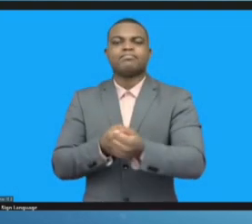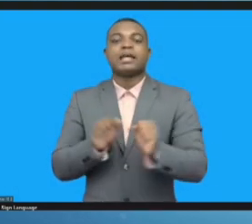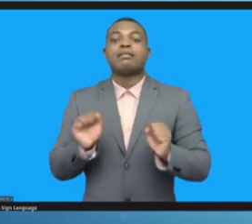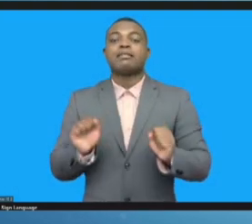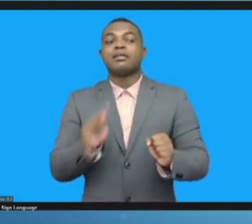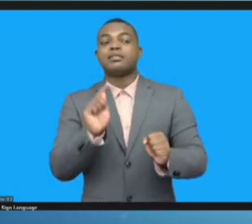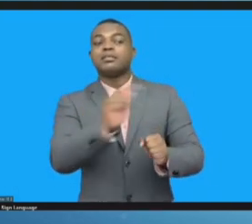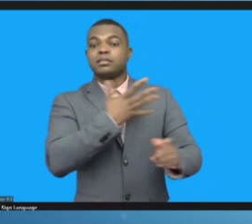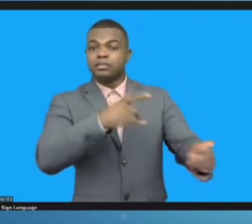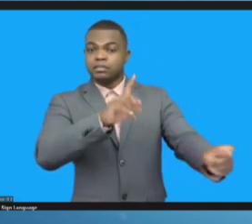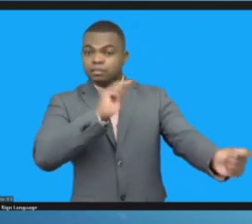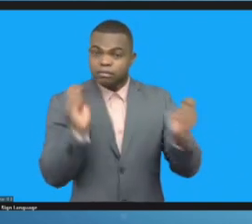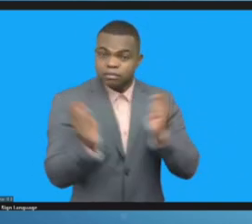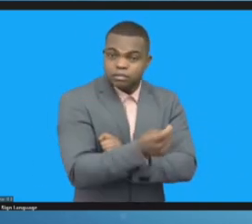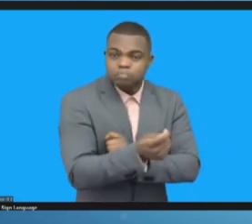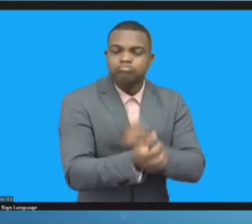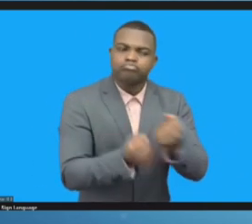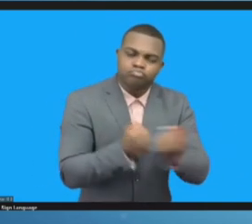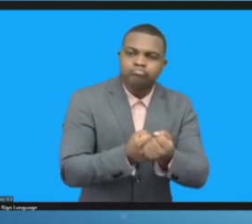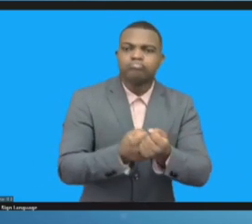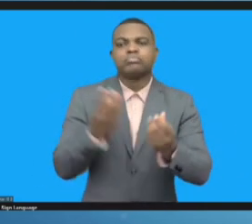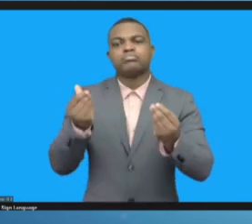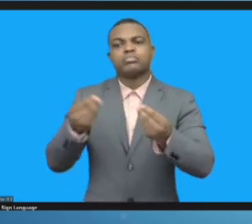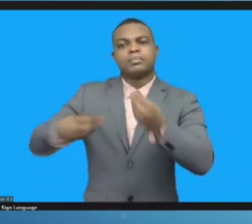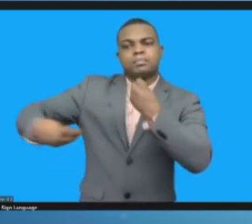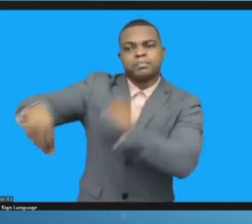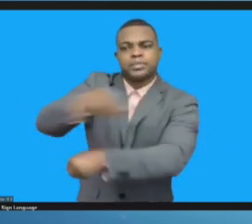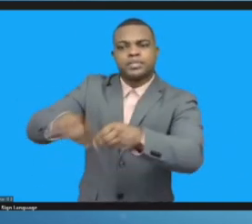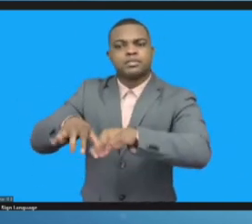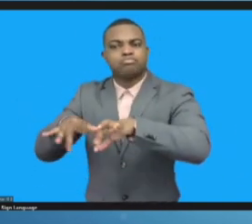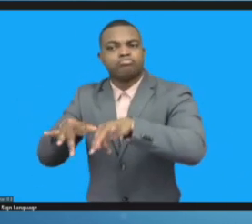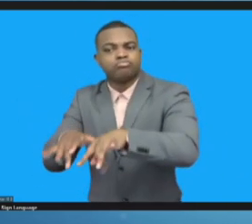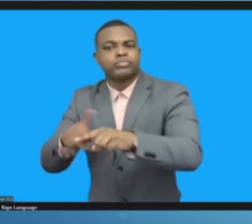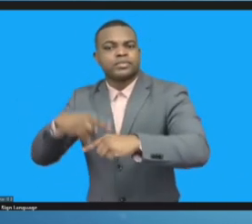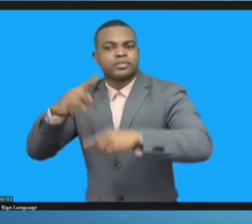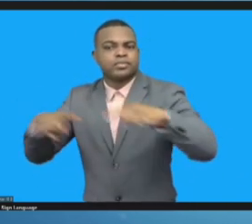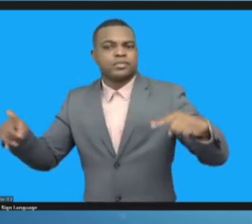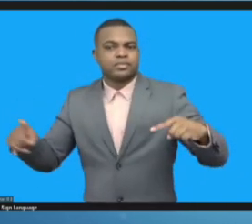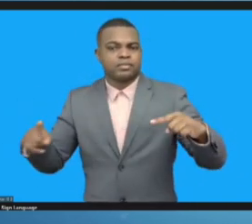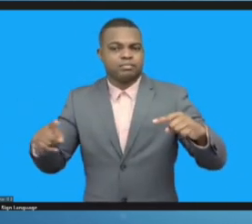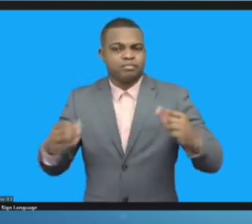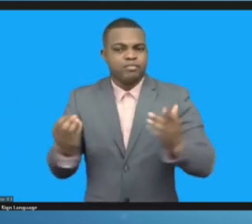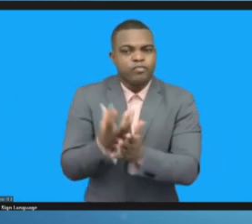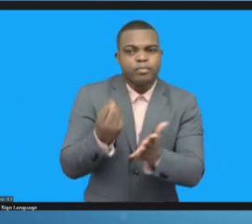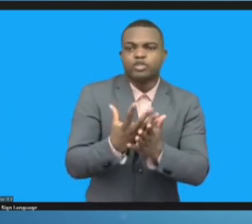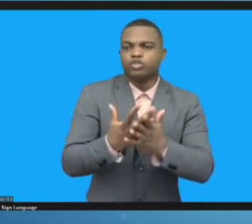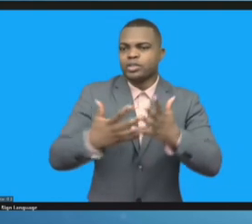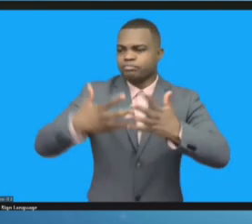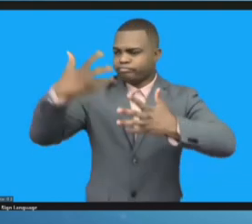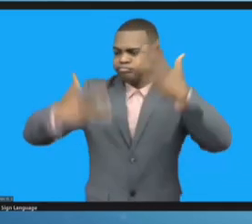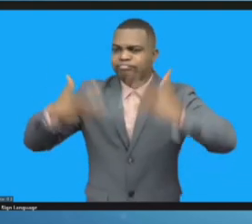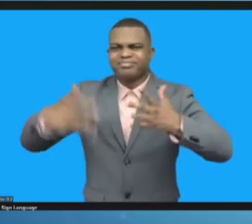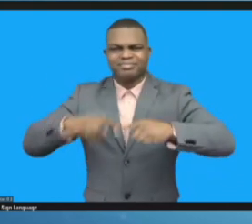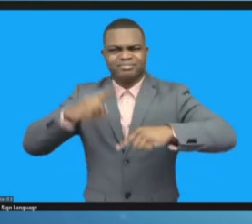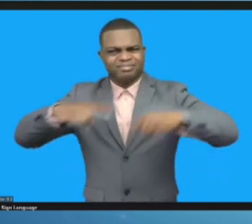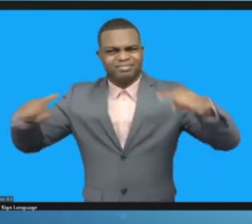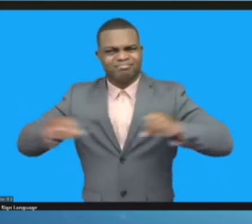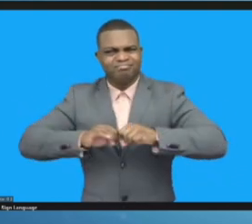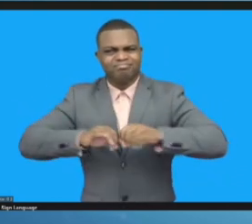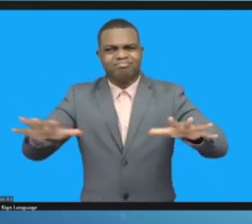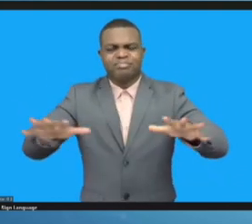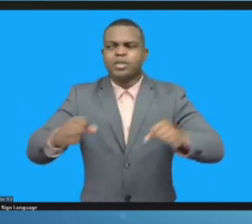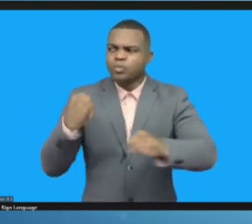theme of this year's IGF and the five sub-themes resonate well with the work of ECA. Over recent